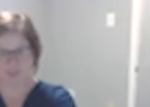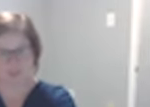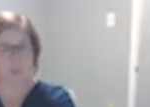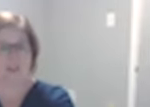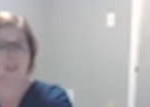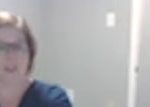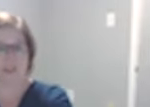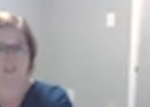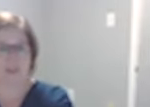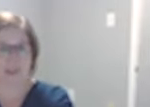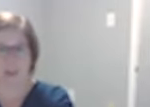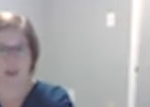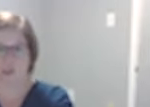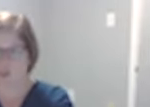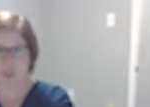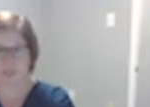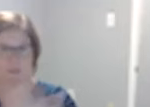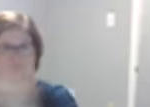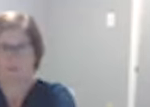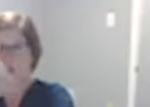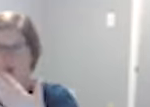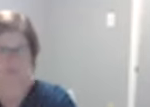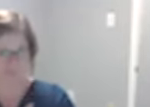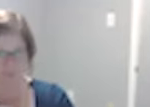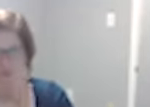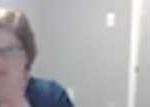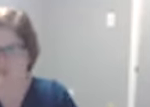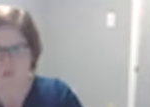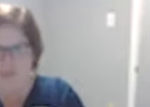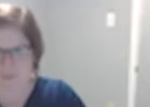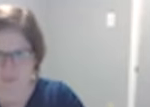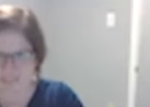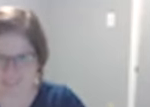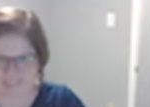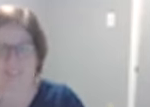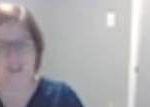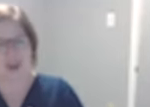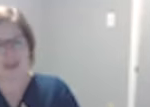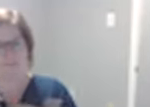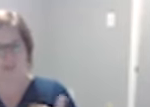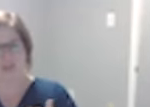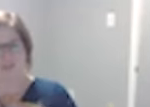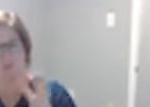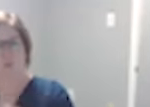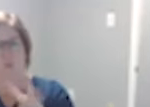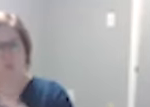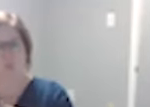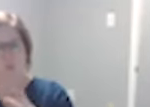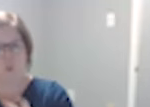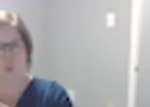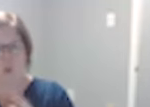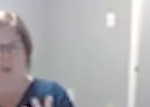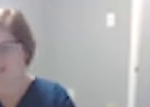flow around, you cannot breathe with the oxygen. So we always have a fan. Of course, as you think, and yeah, there's the